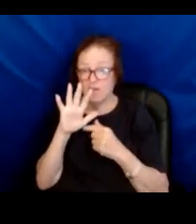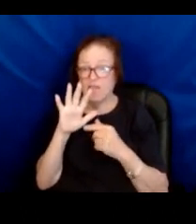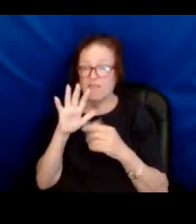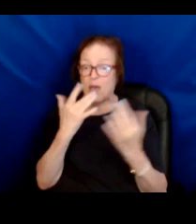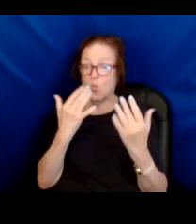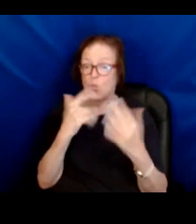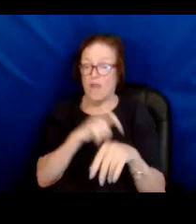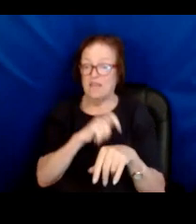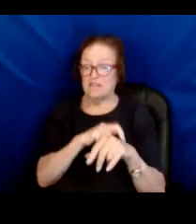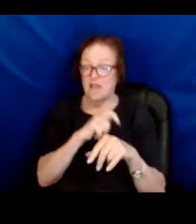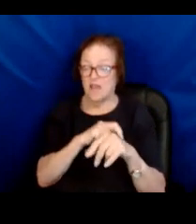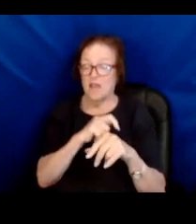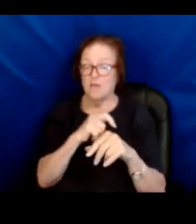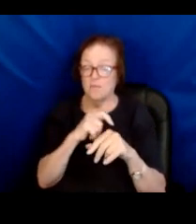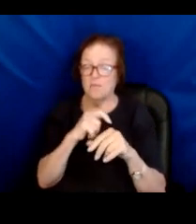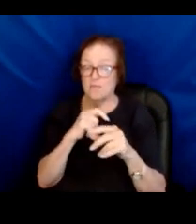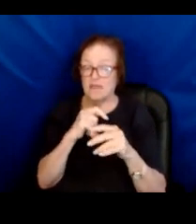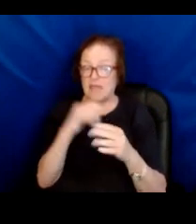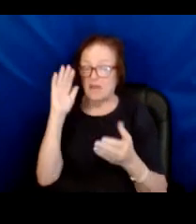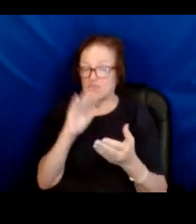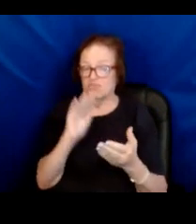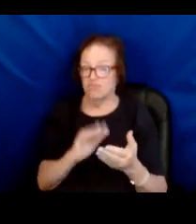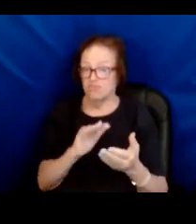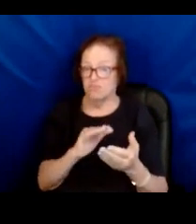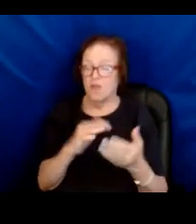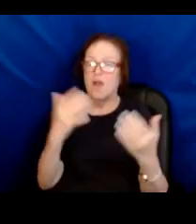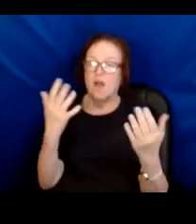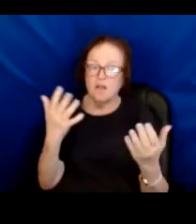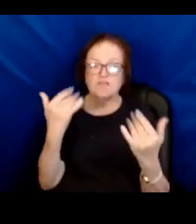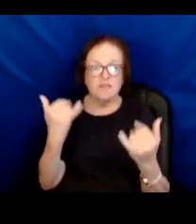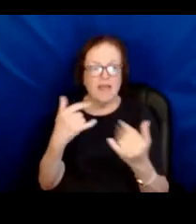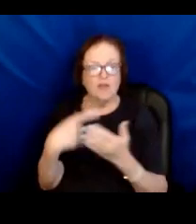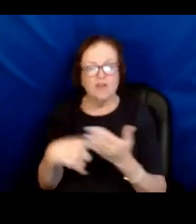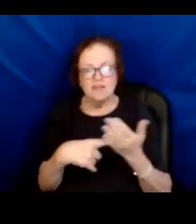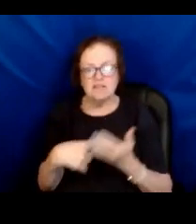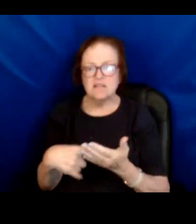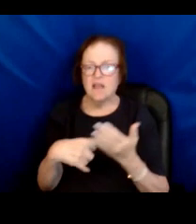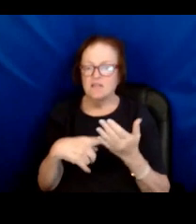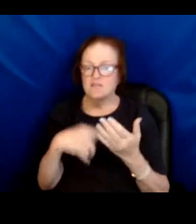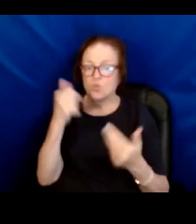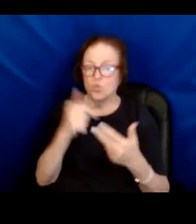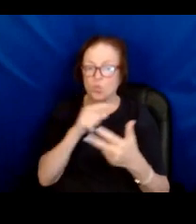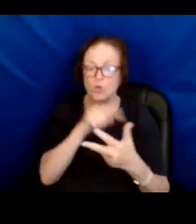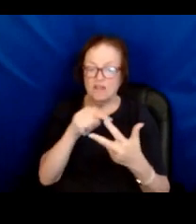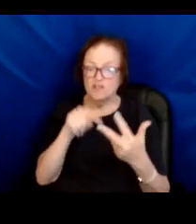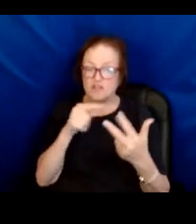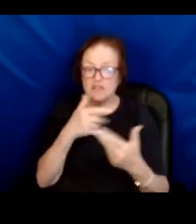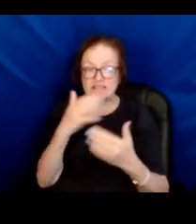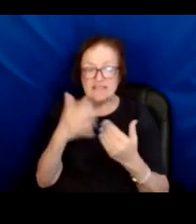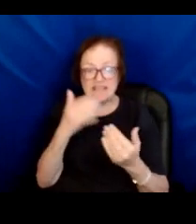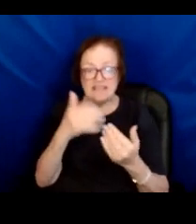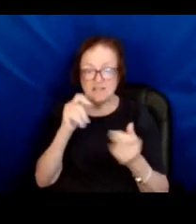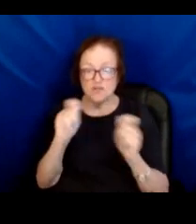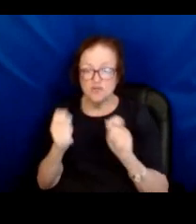time for competency restoration down. And so now you can have a conversation in your community or your state about which of these directions is going to be easiest for